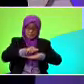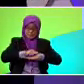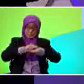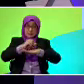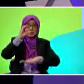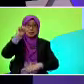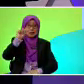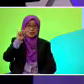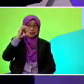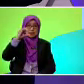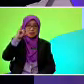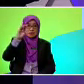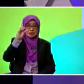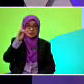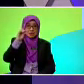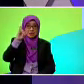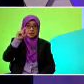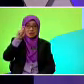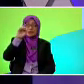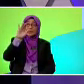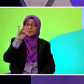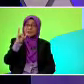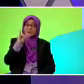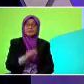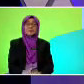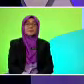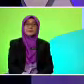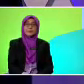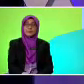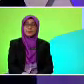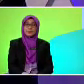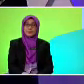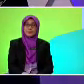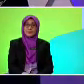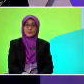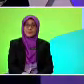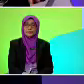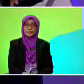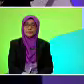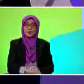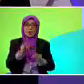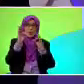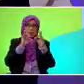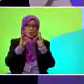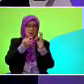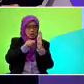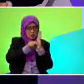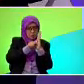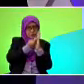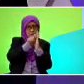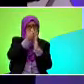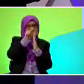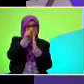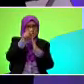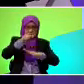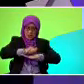it seems like, yes, with the presence of high acidity condition around a fruit,